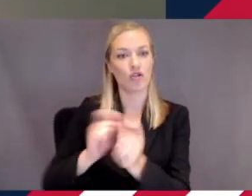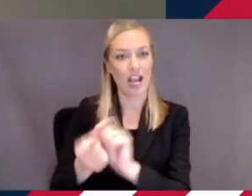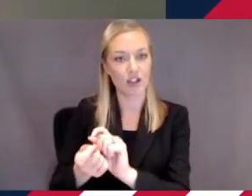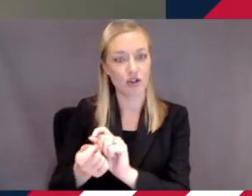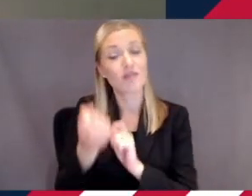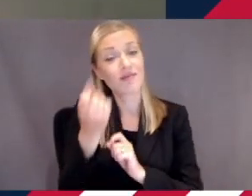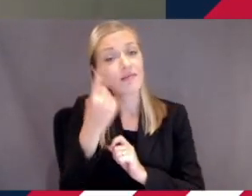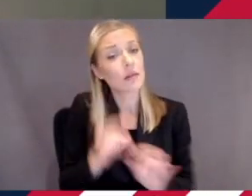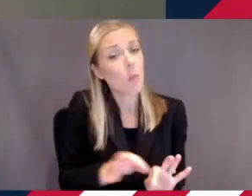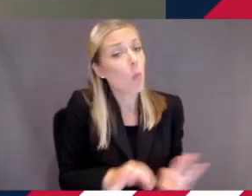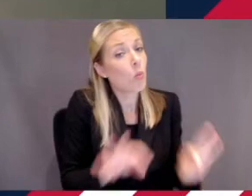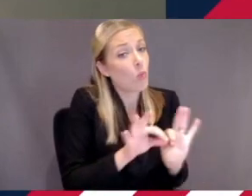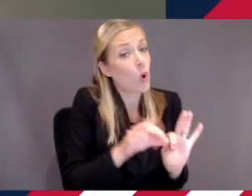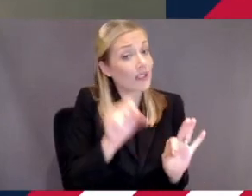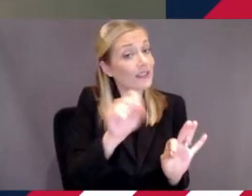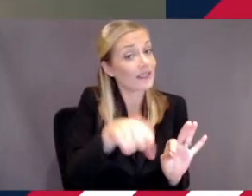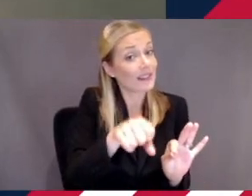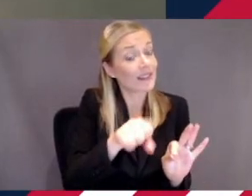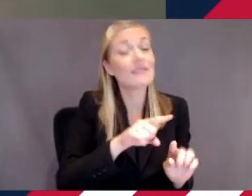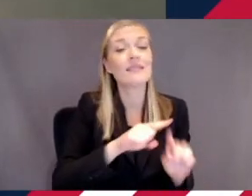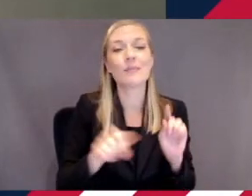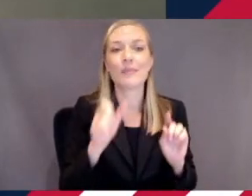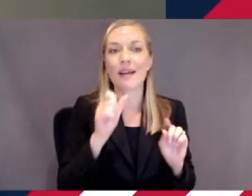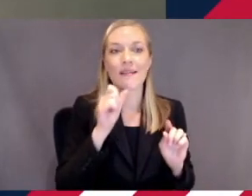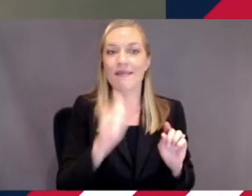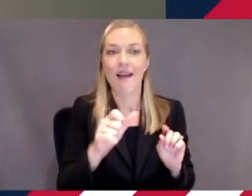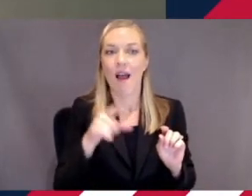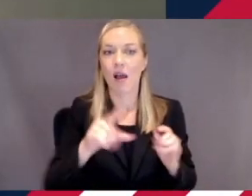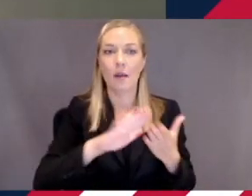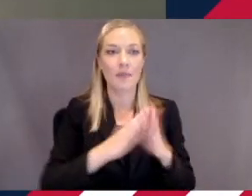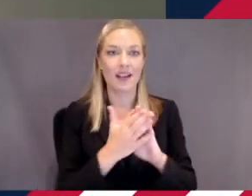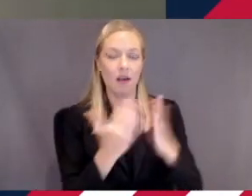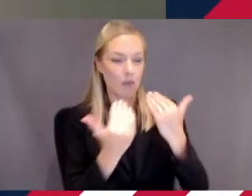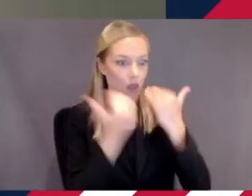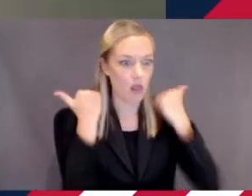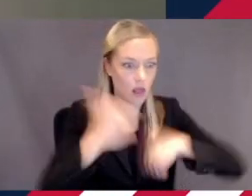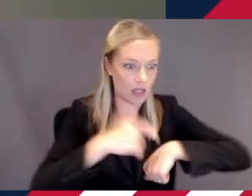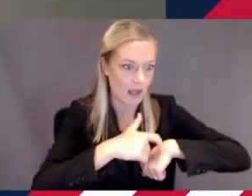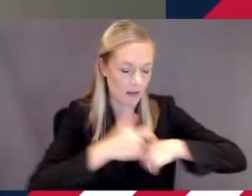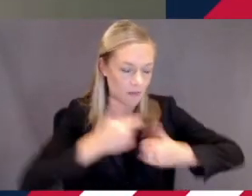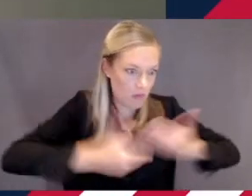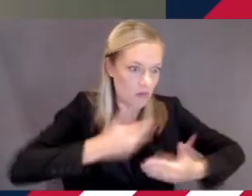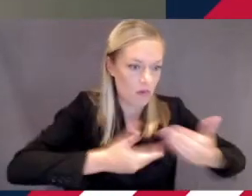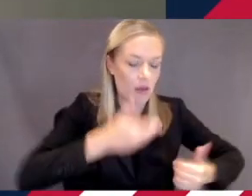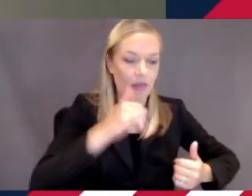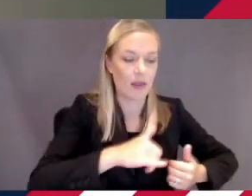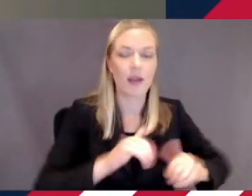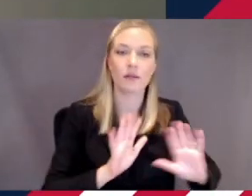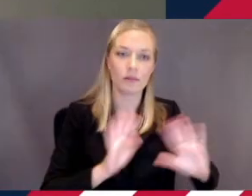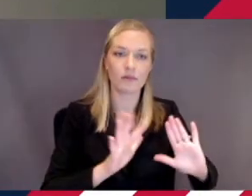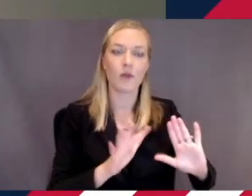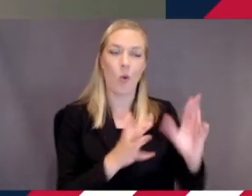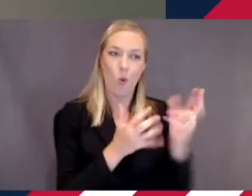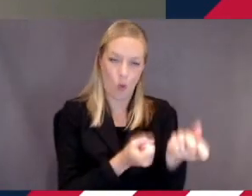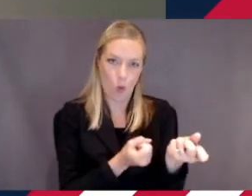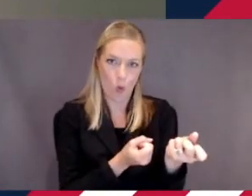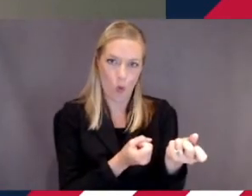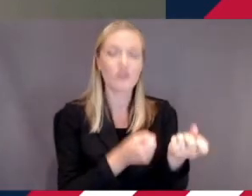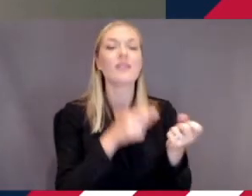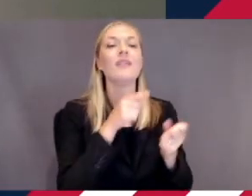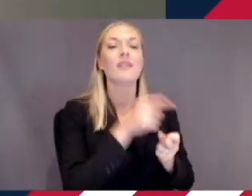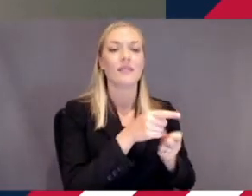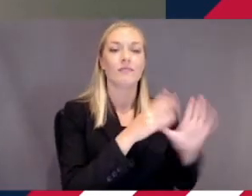now and November. Until then, our focus is singular. The election of Joe Biden as President of the United